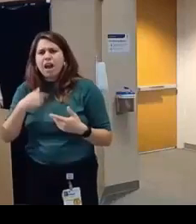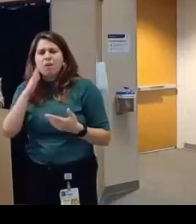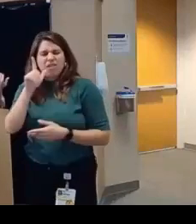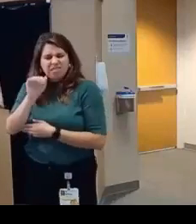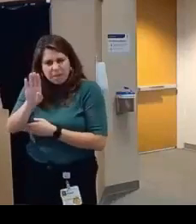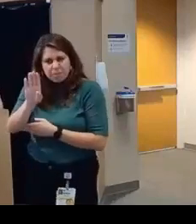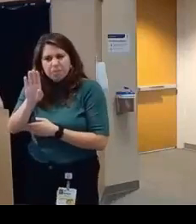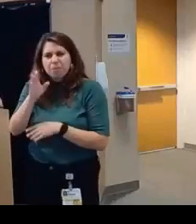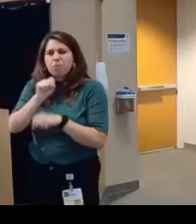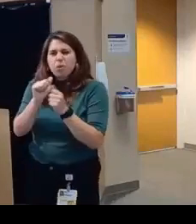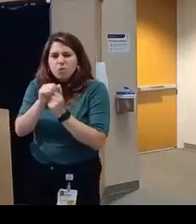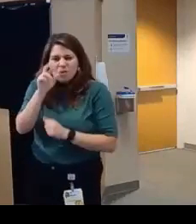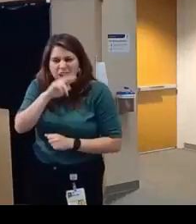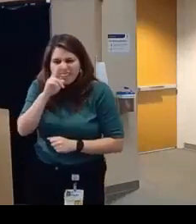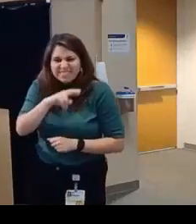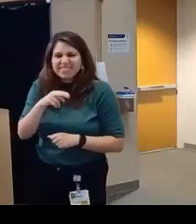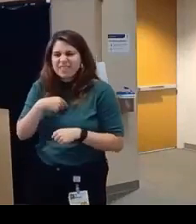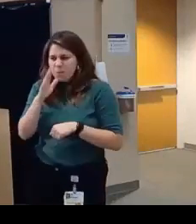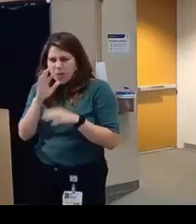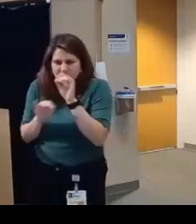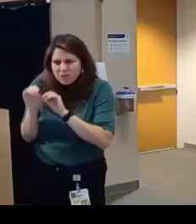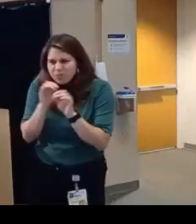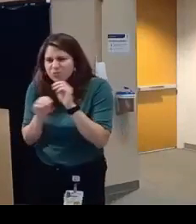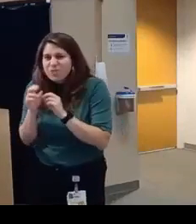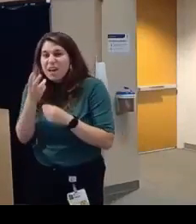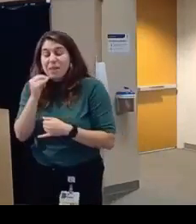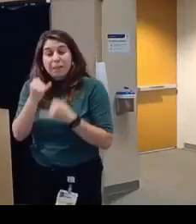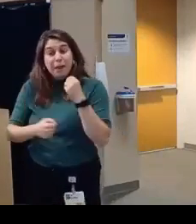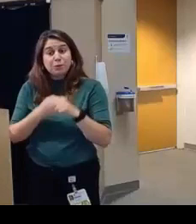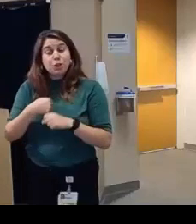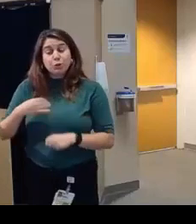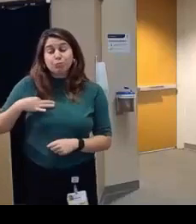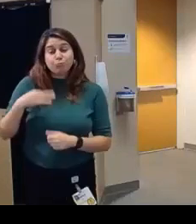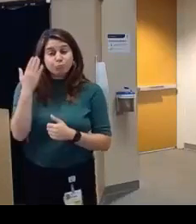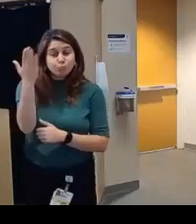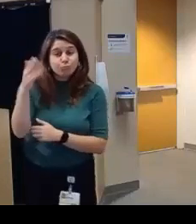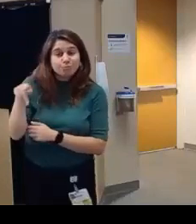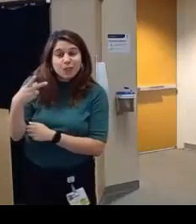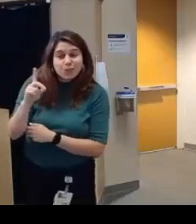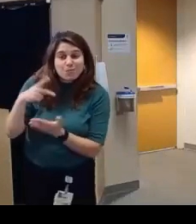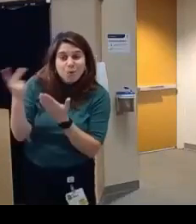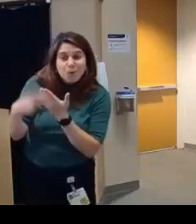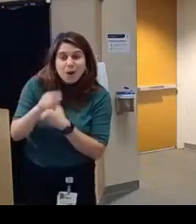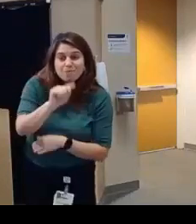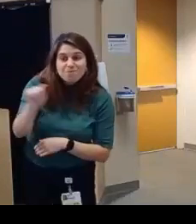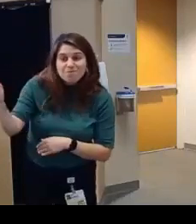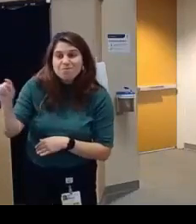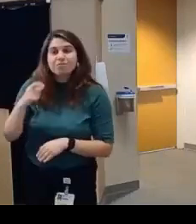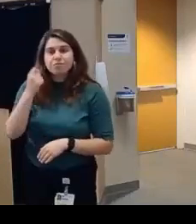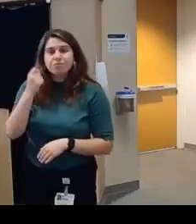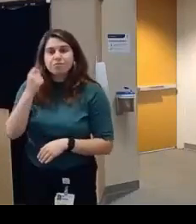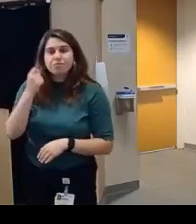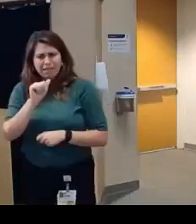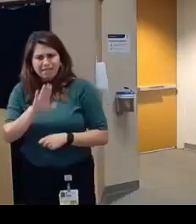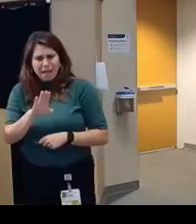rats. In my last year of college, was like, okay, I'm going to apply to PhD programs, did that. And then I was working in a lab, and everybody else working in the lab was